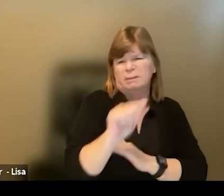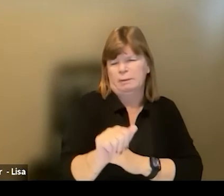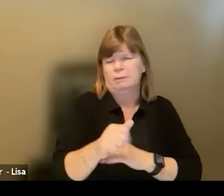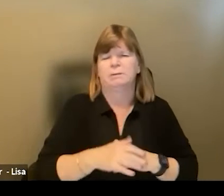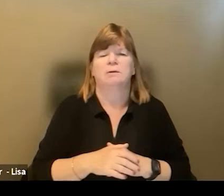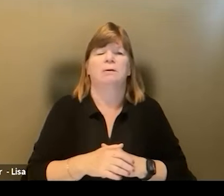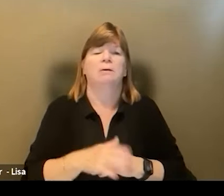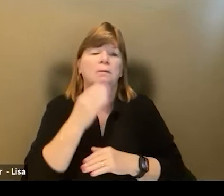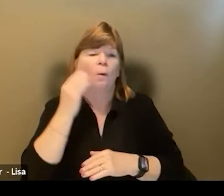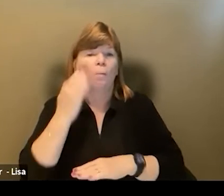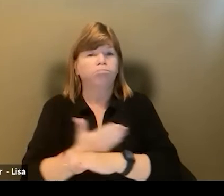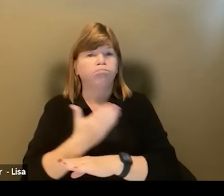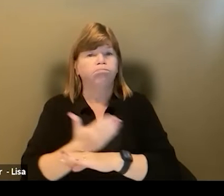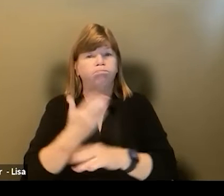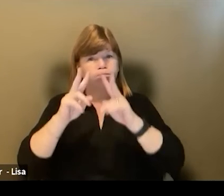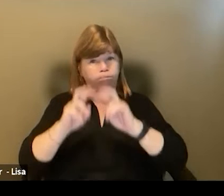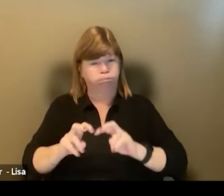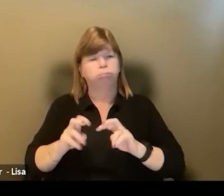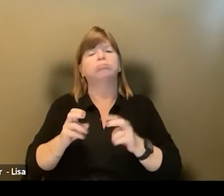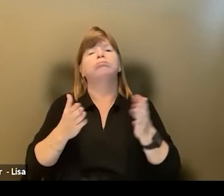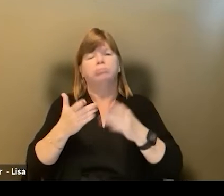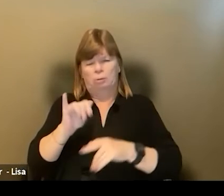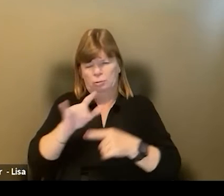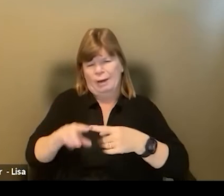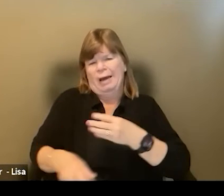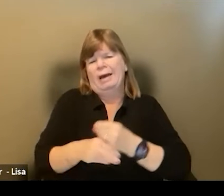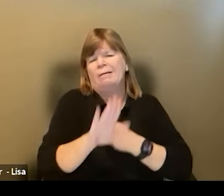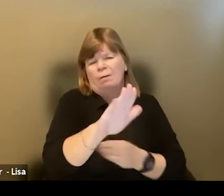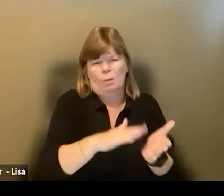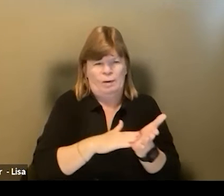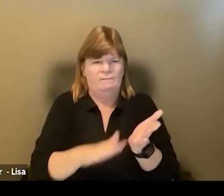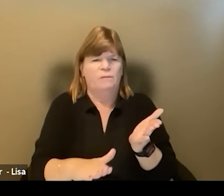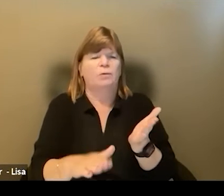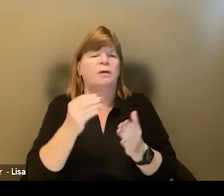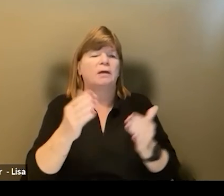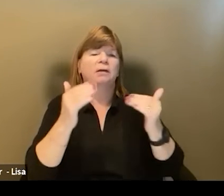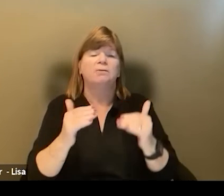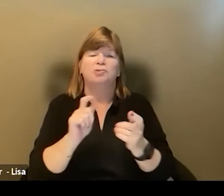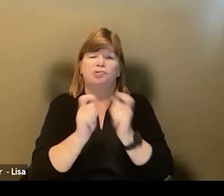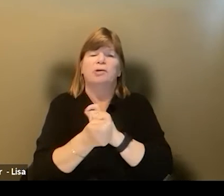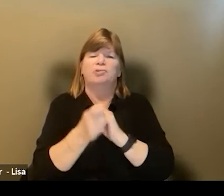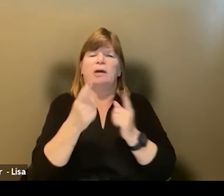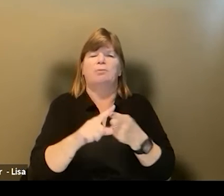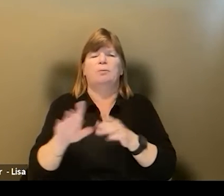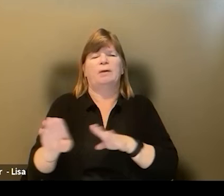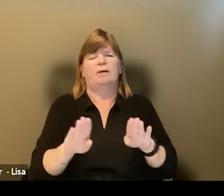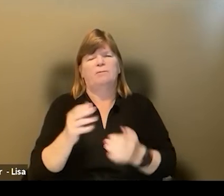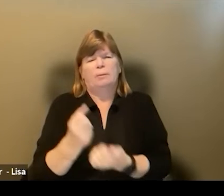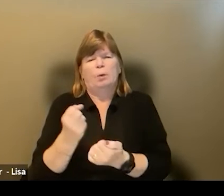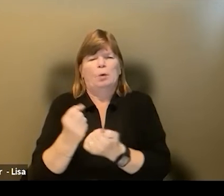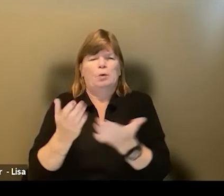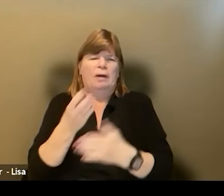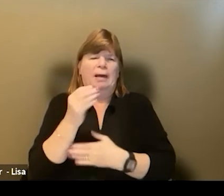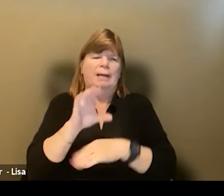disabilities. The home modification assessment service was also added to this waiver, and changes were made to the behavior support service and